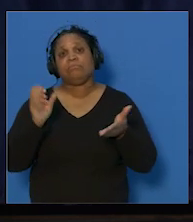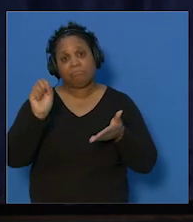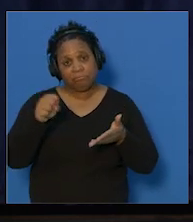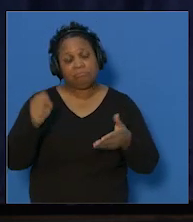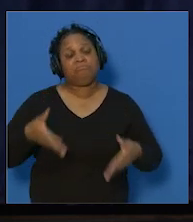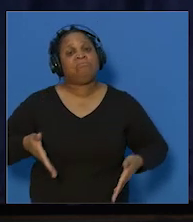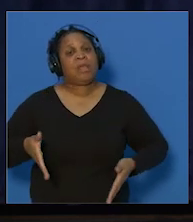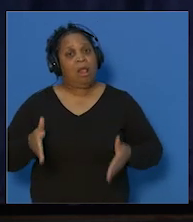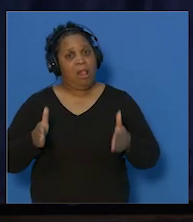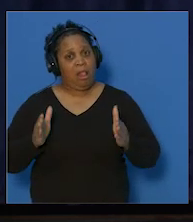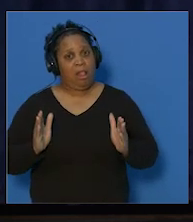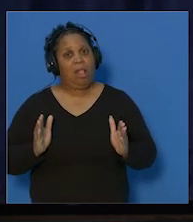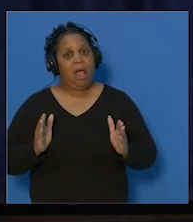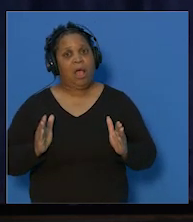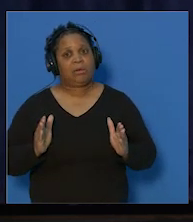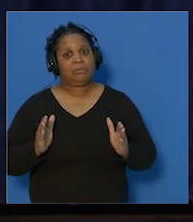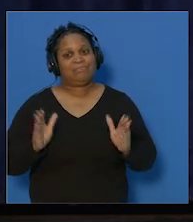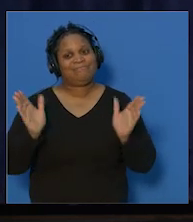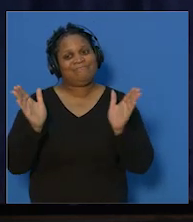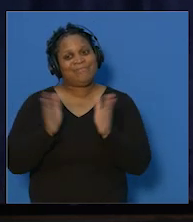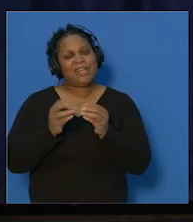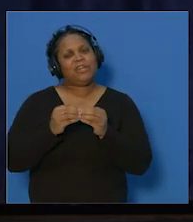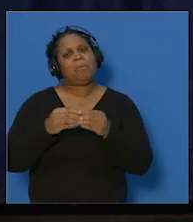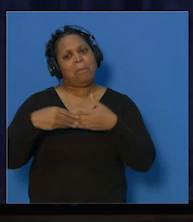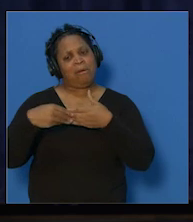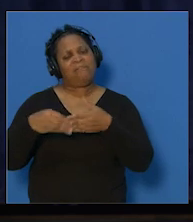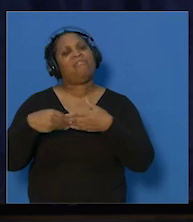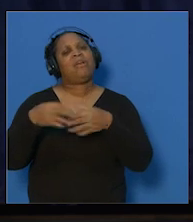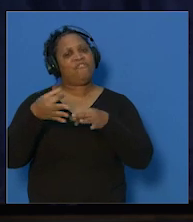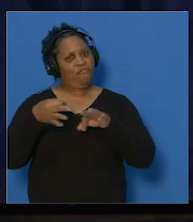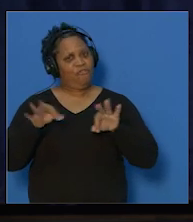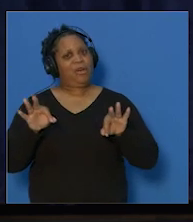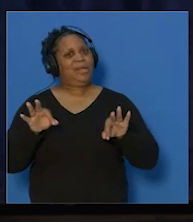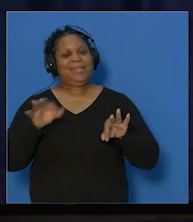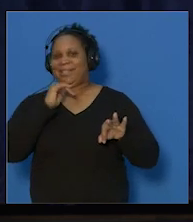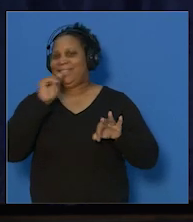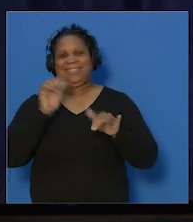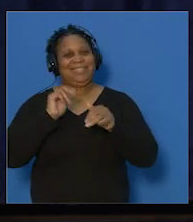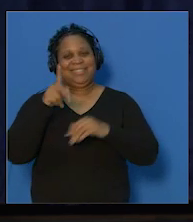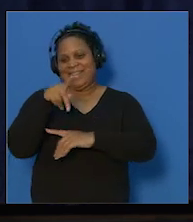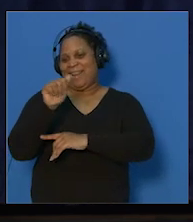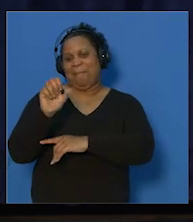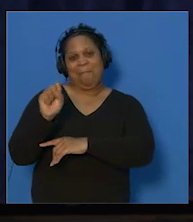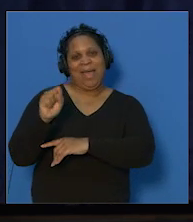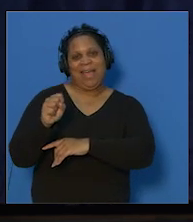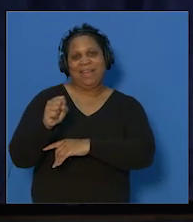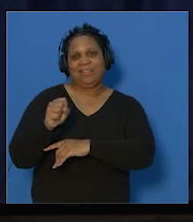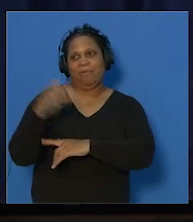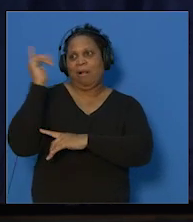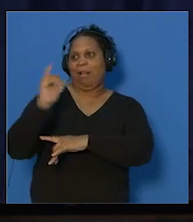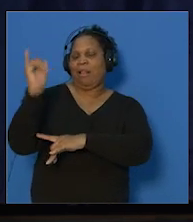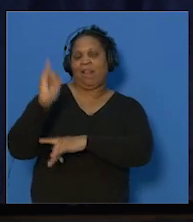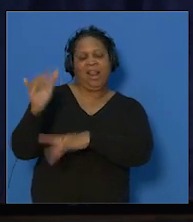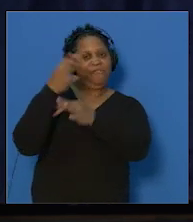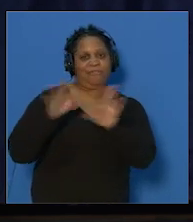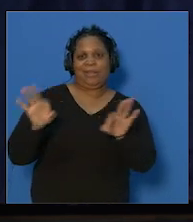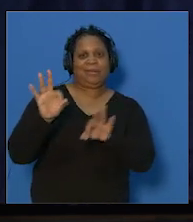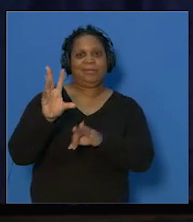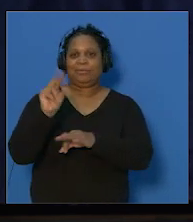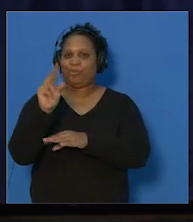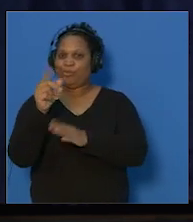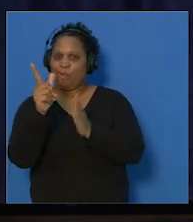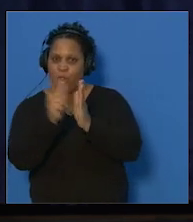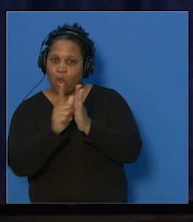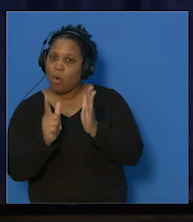allowed to be a little bit more free, this is not a path for unlimited freedom. The law is very